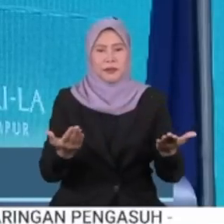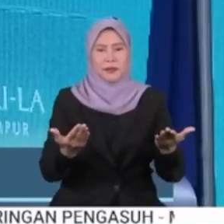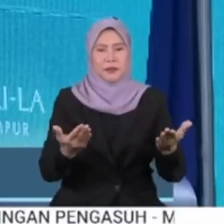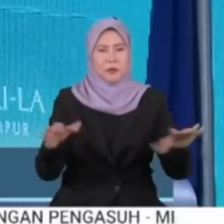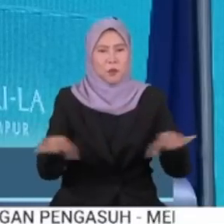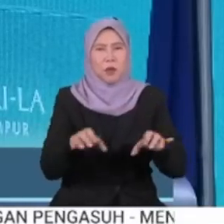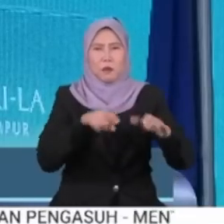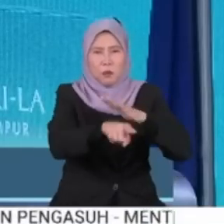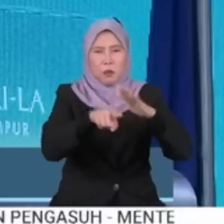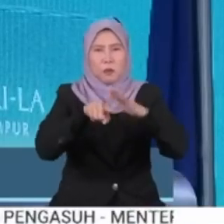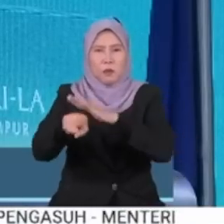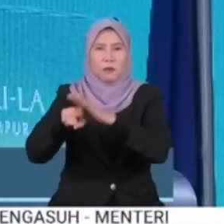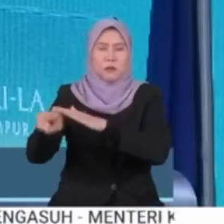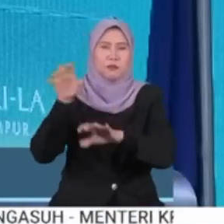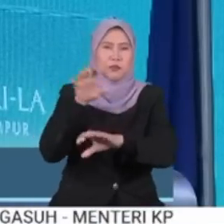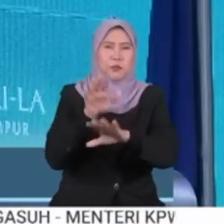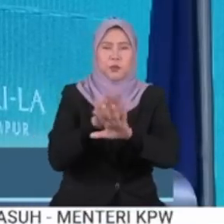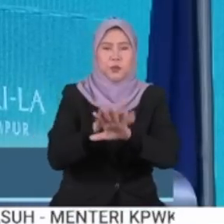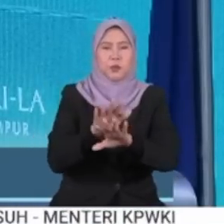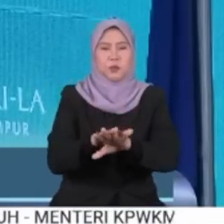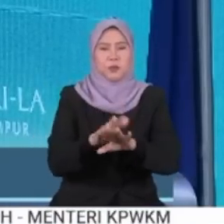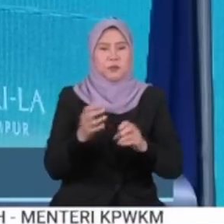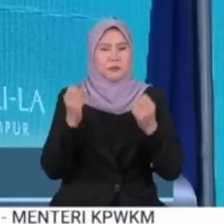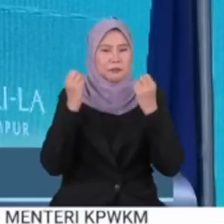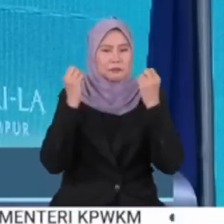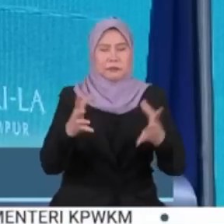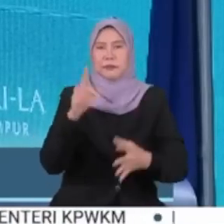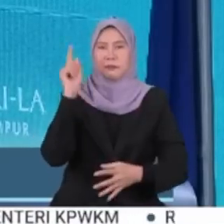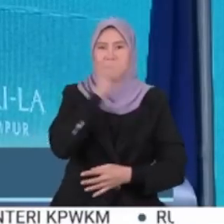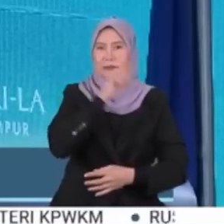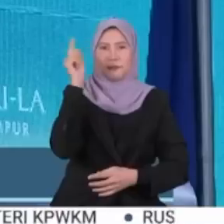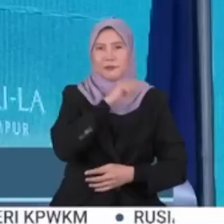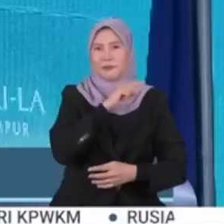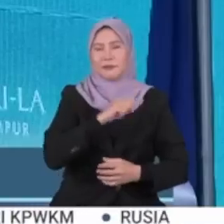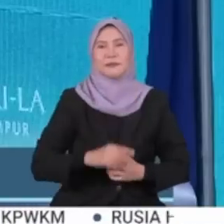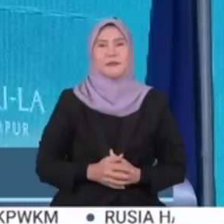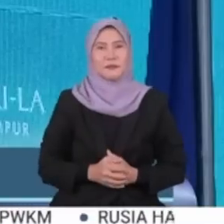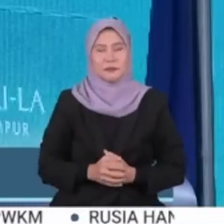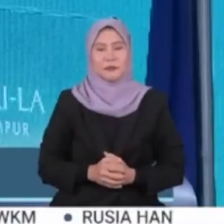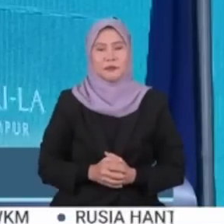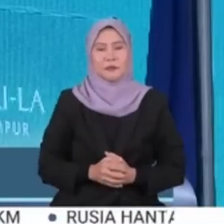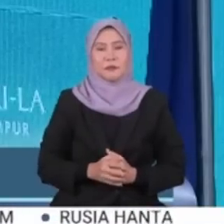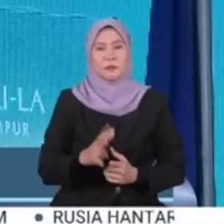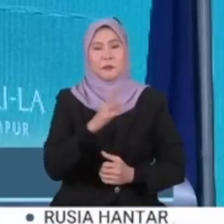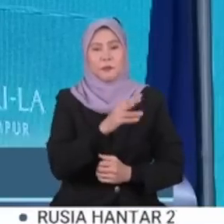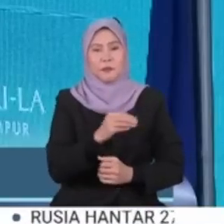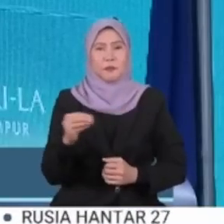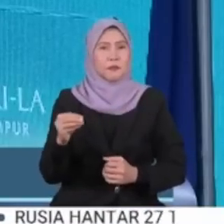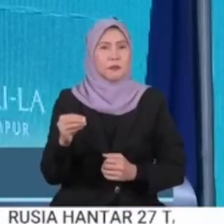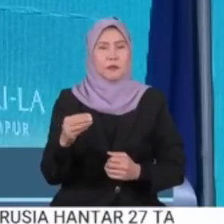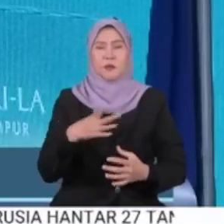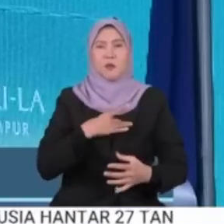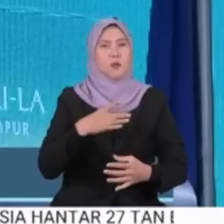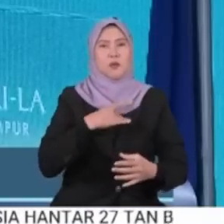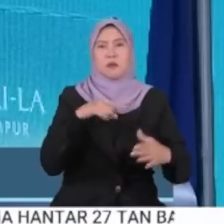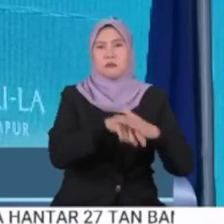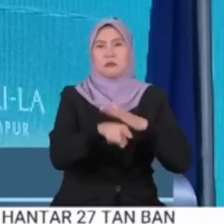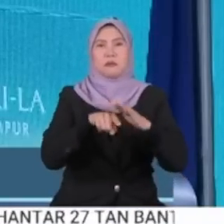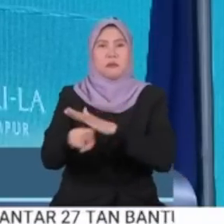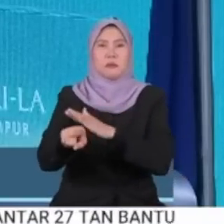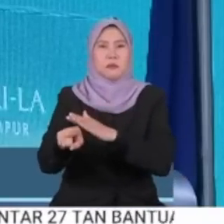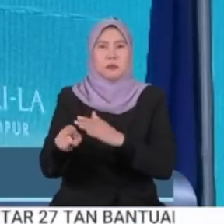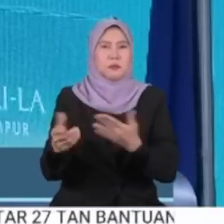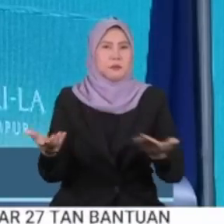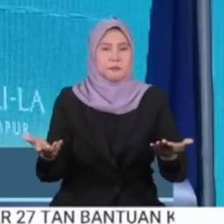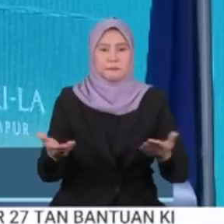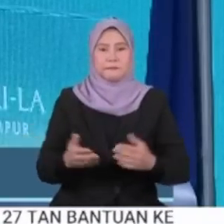of the occupation forces, brutal in their instincts, genocidal in their purpose, nefarious in